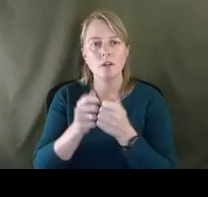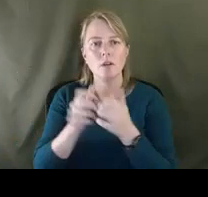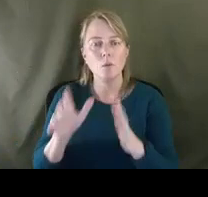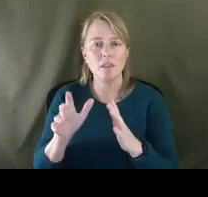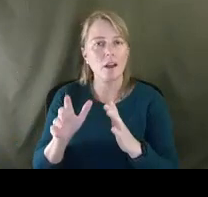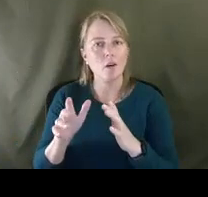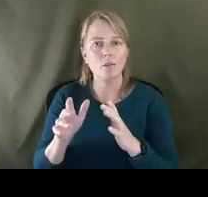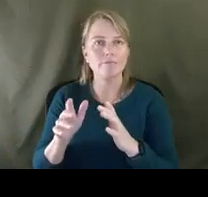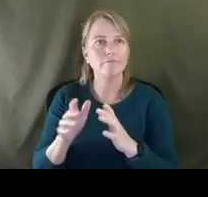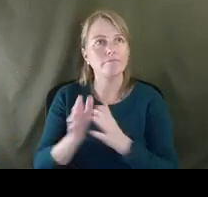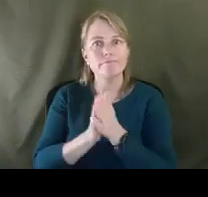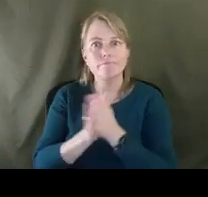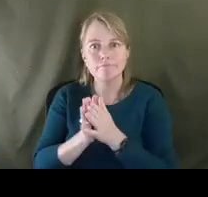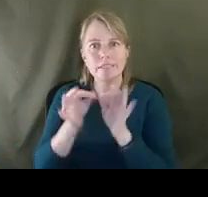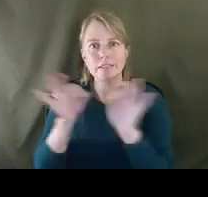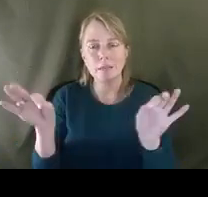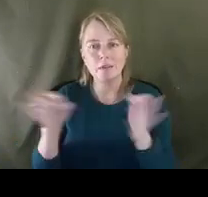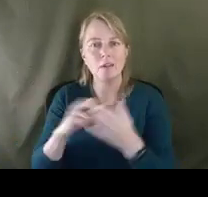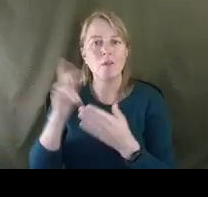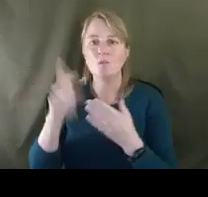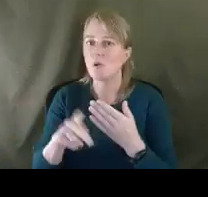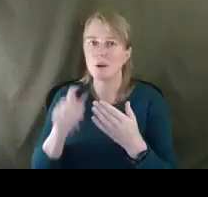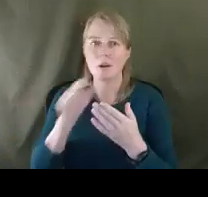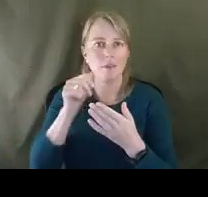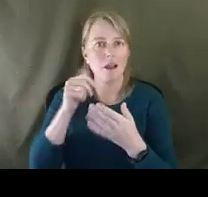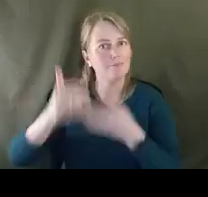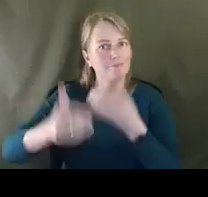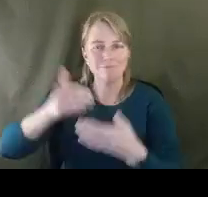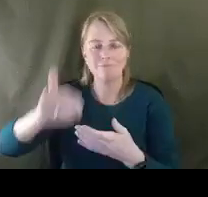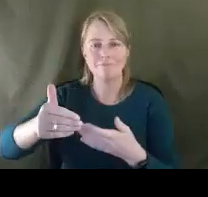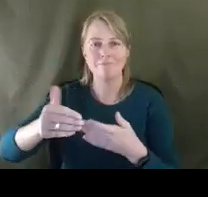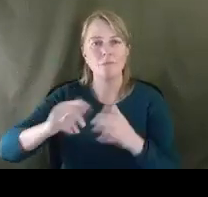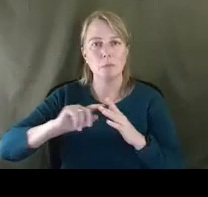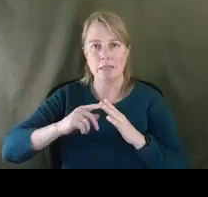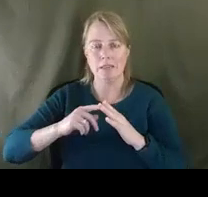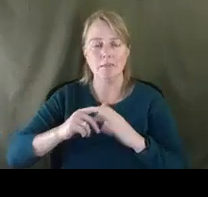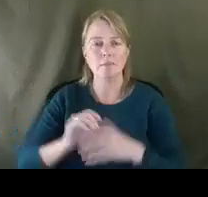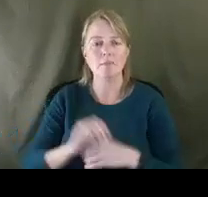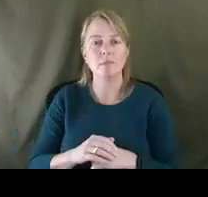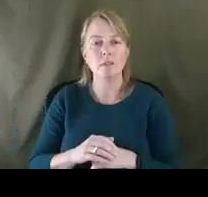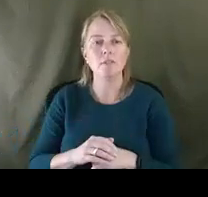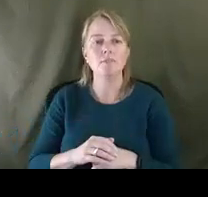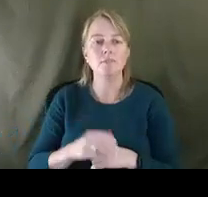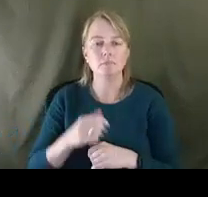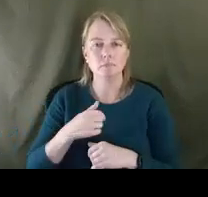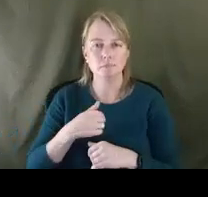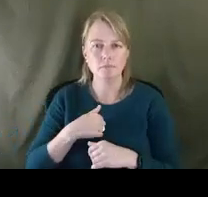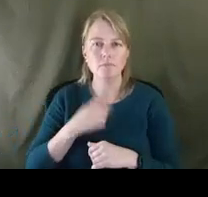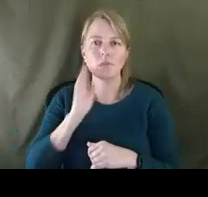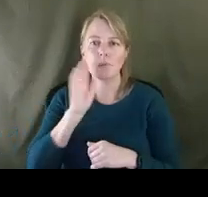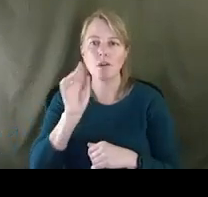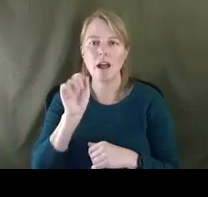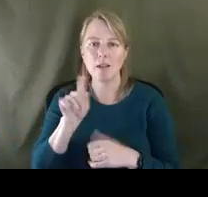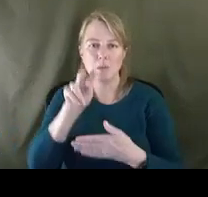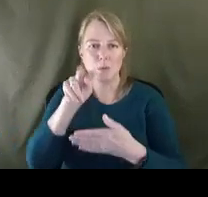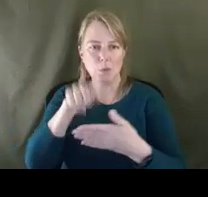objective statement, the program likely wouldn't have gained so much momentum right from the start. I'm going to have you go ahead and read